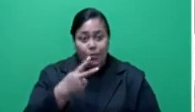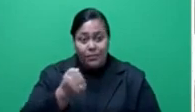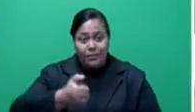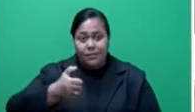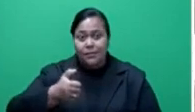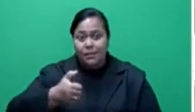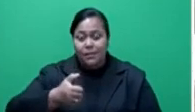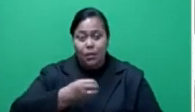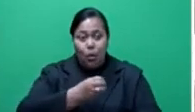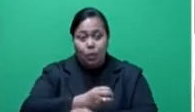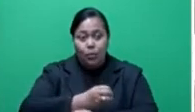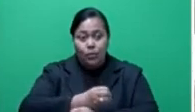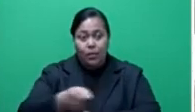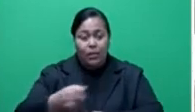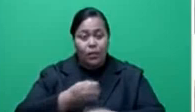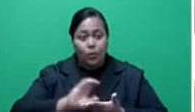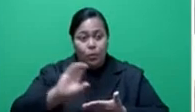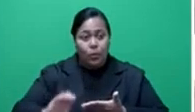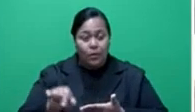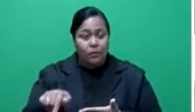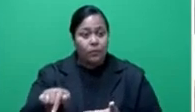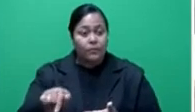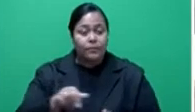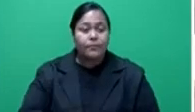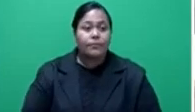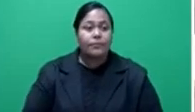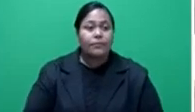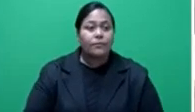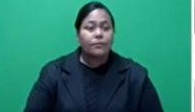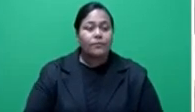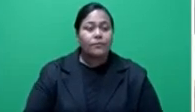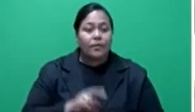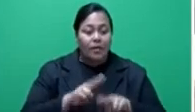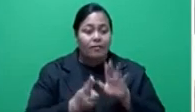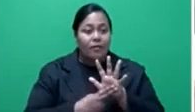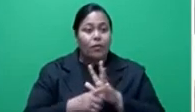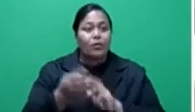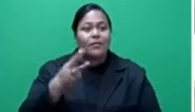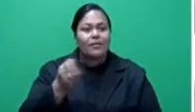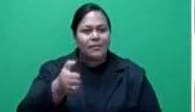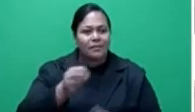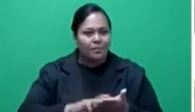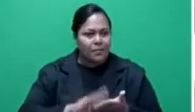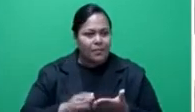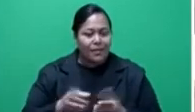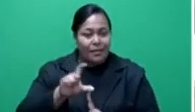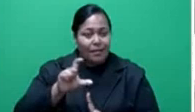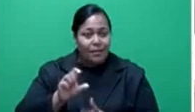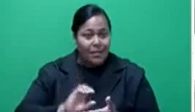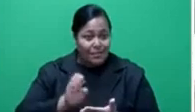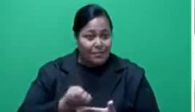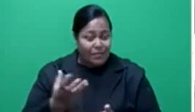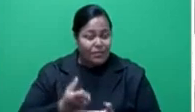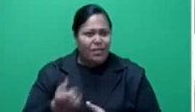the operational grant of operating expenditure, sir, to FNU was $36 million. Capital expenditure, $5 million. I